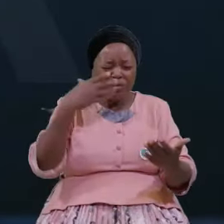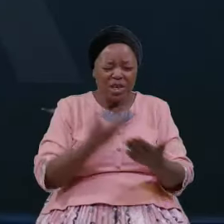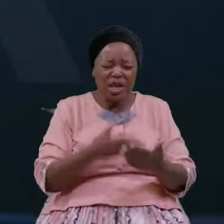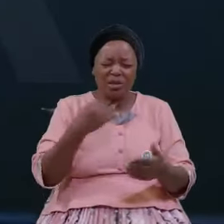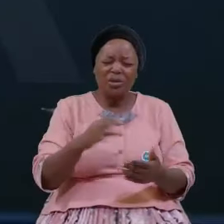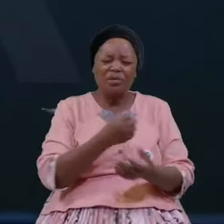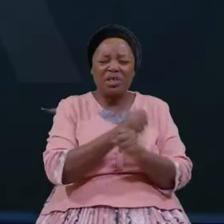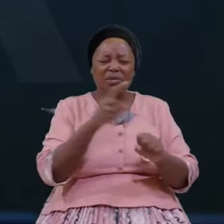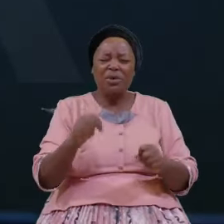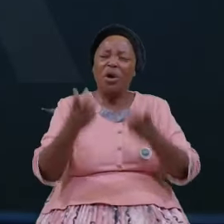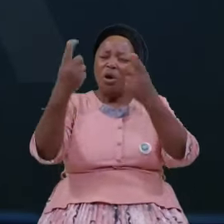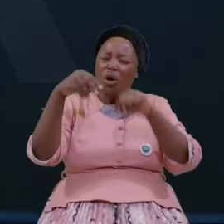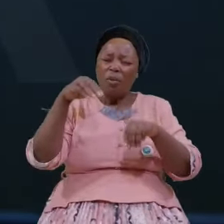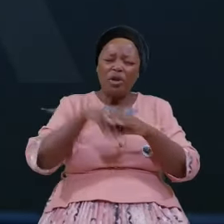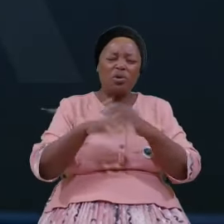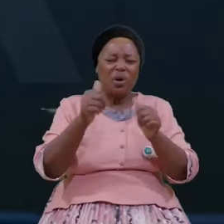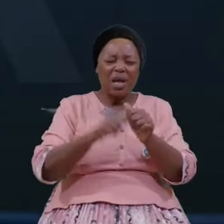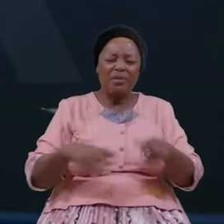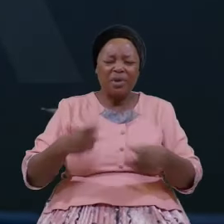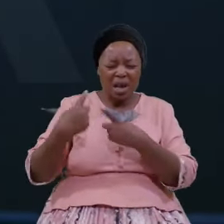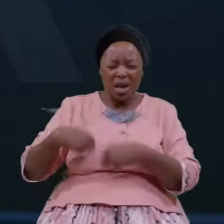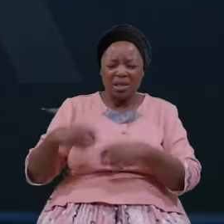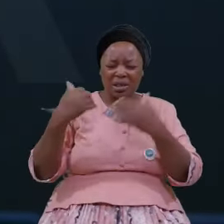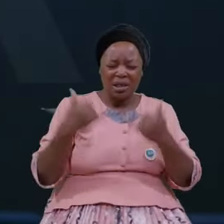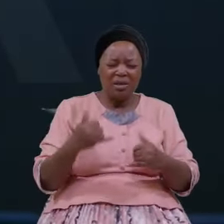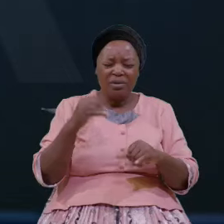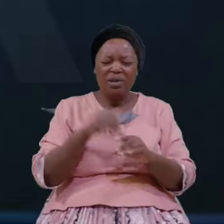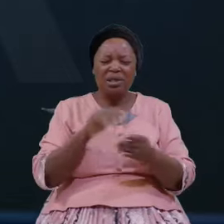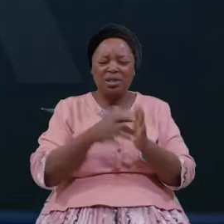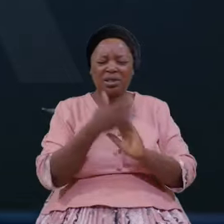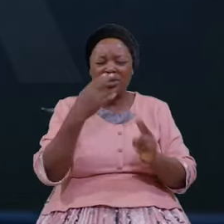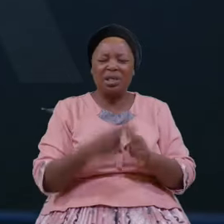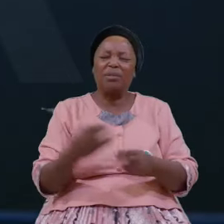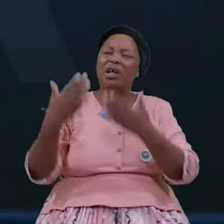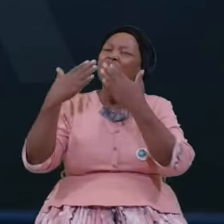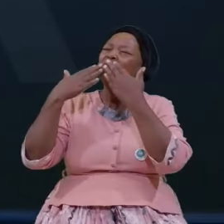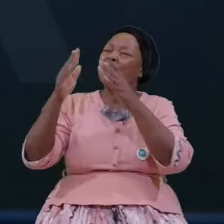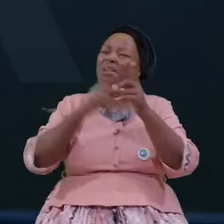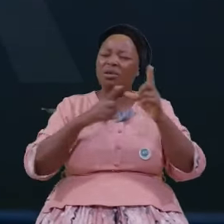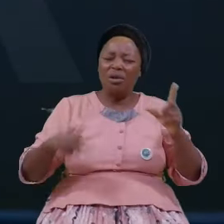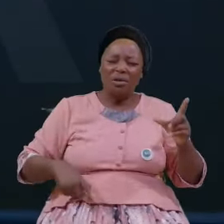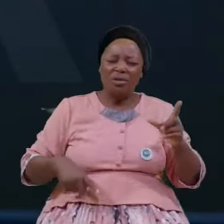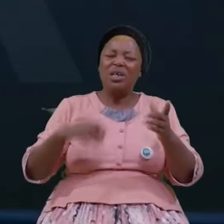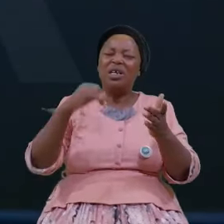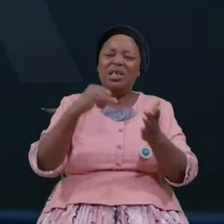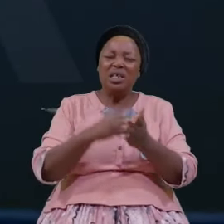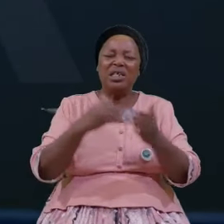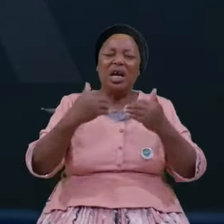come into every heart right now. Thank you, Lord. It is done.